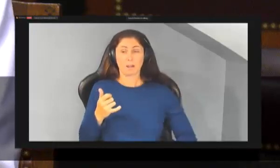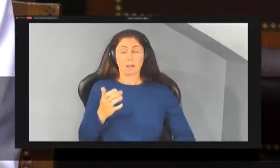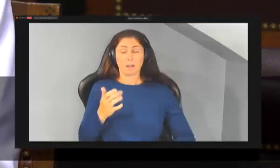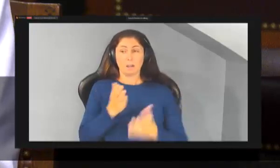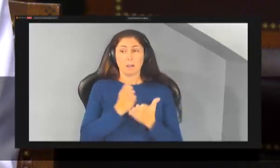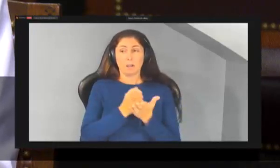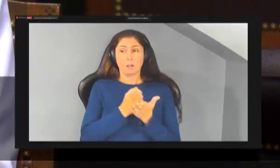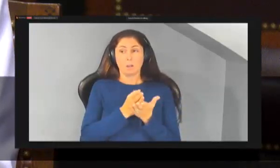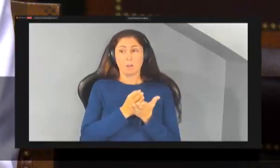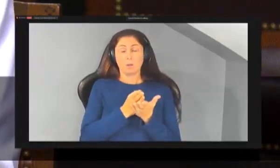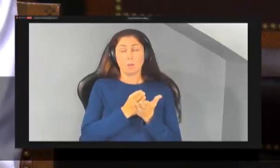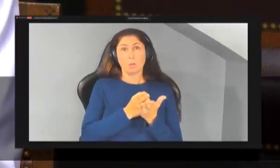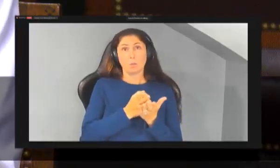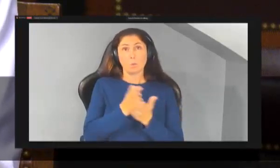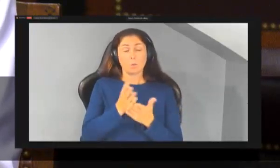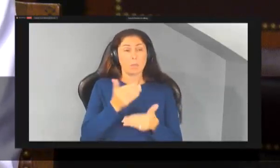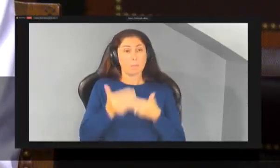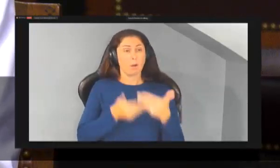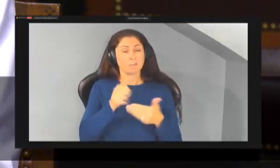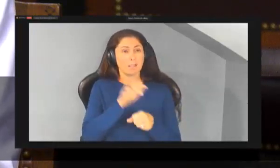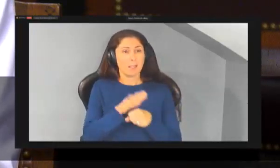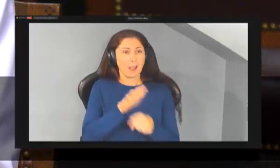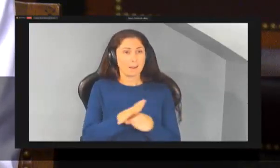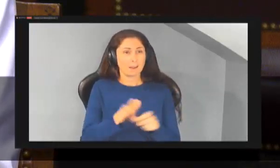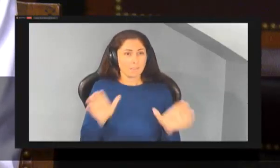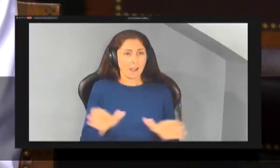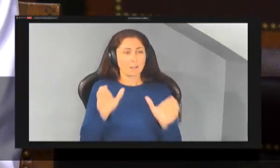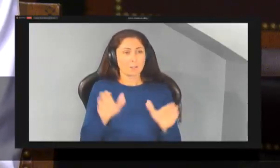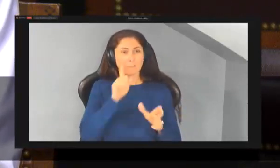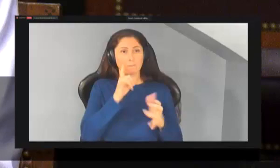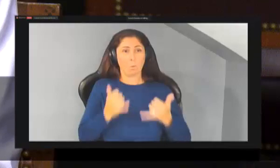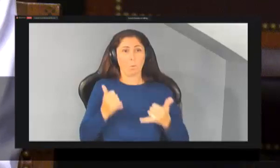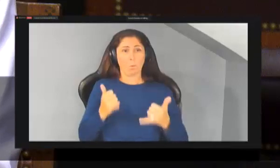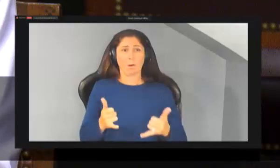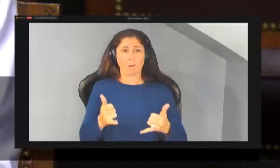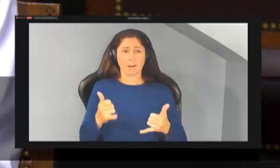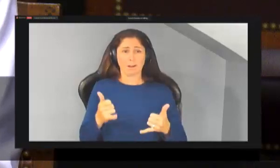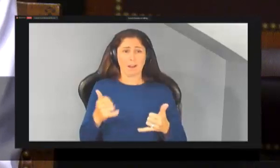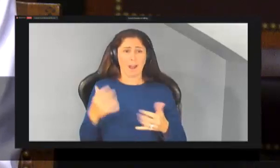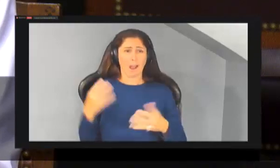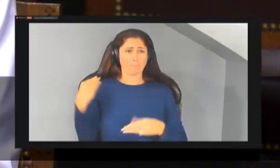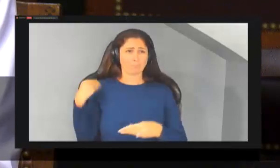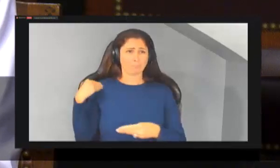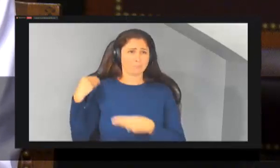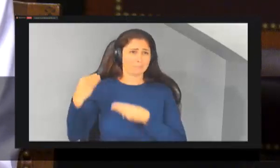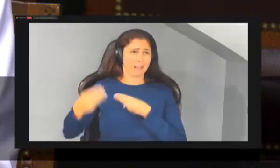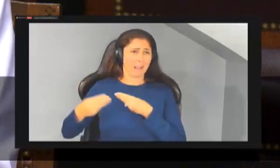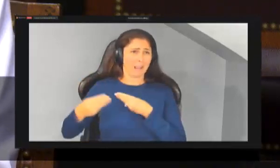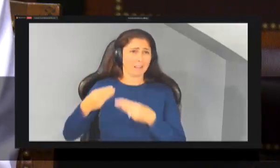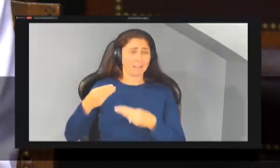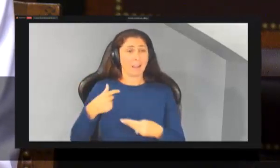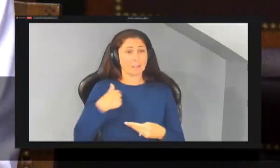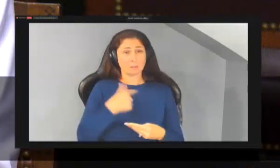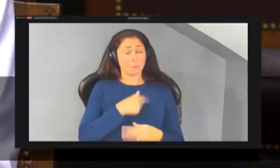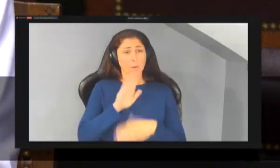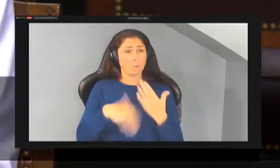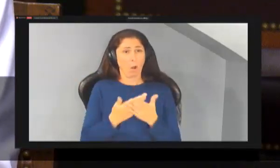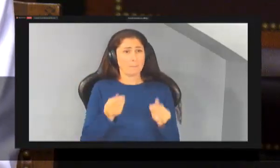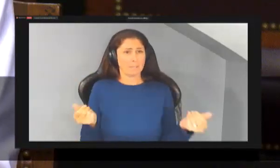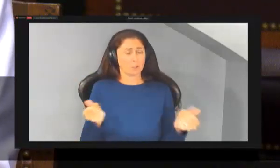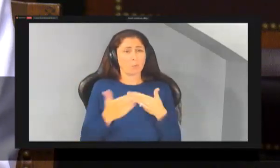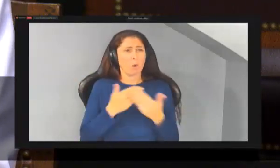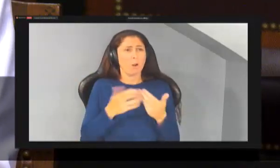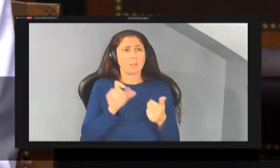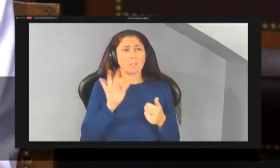of action for now decades, we have all been diminished. Regardless of what role we